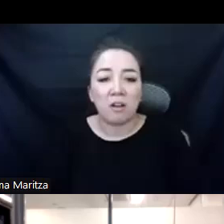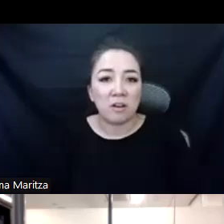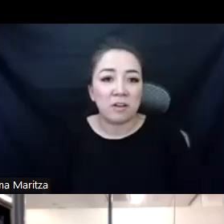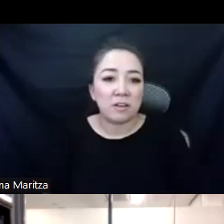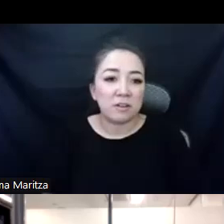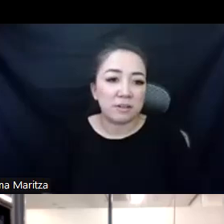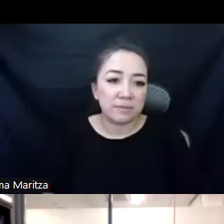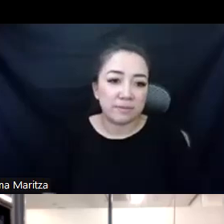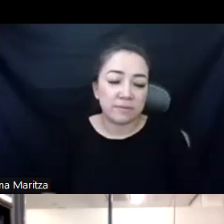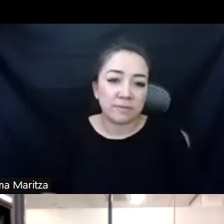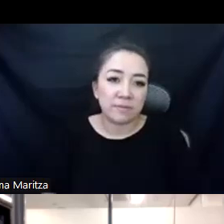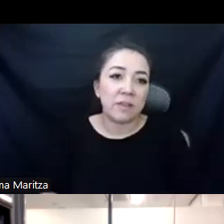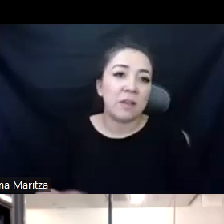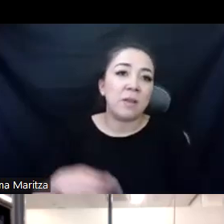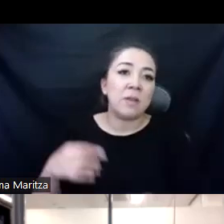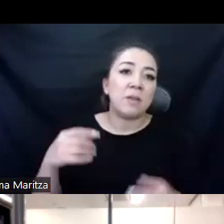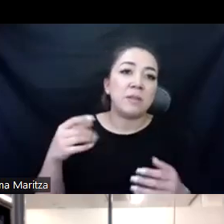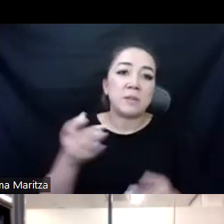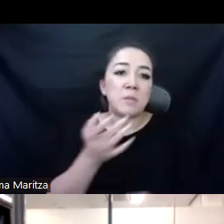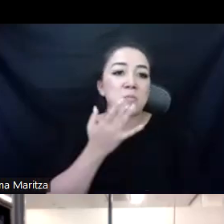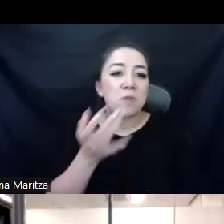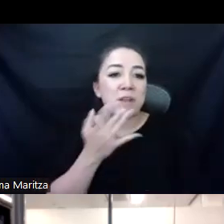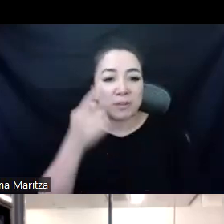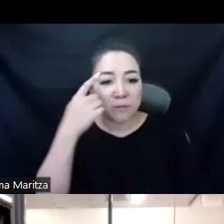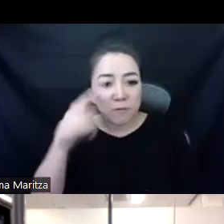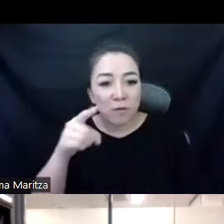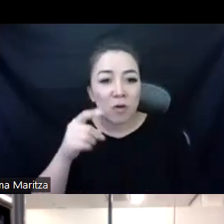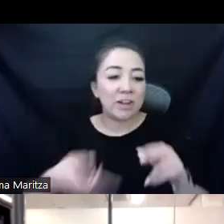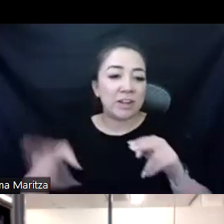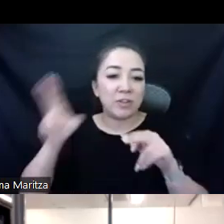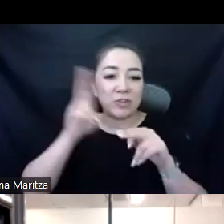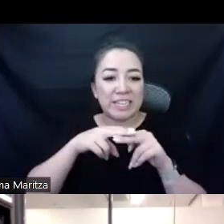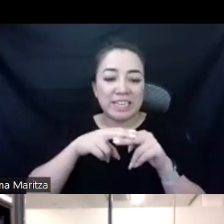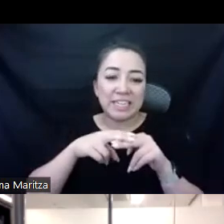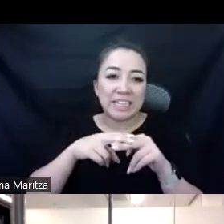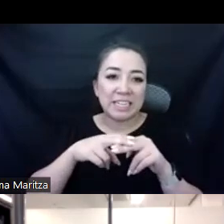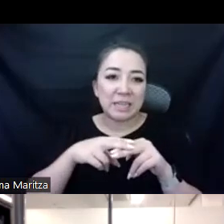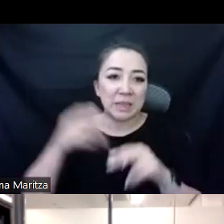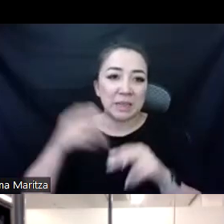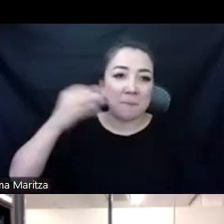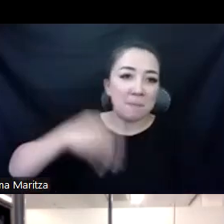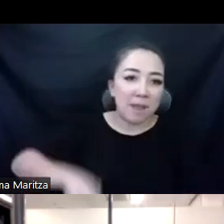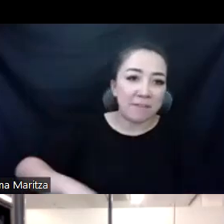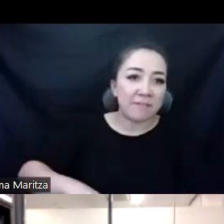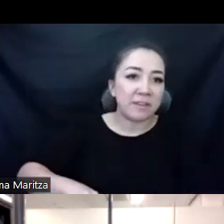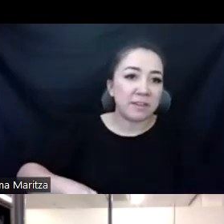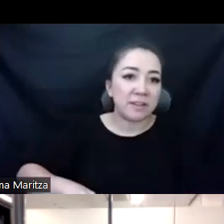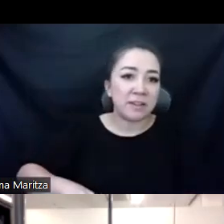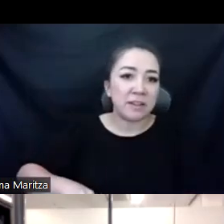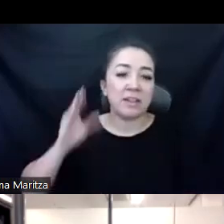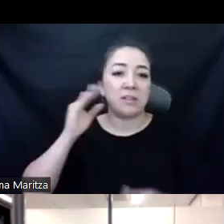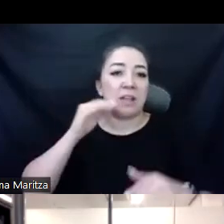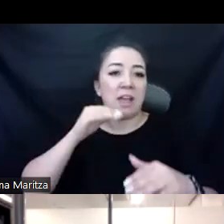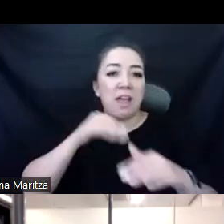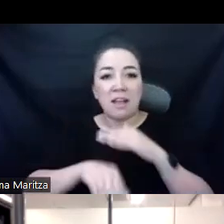is that there is a preference for increasing the benefit to access